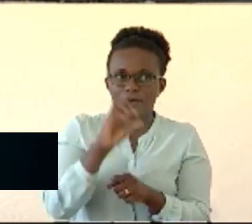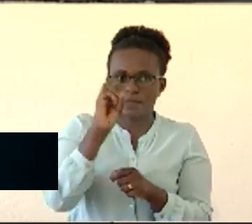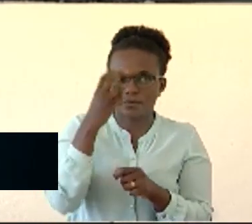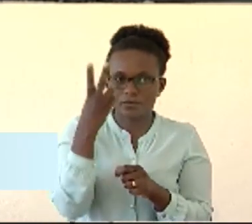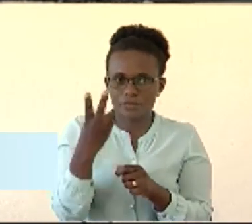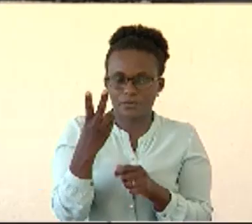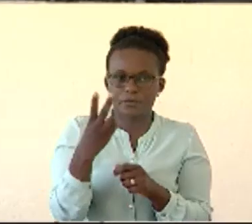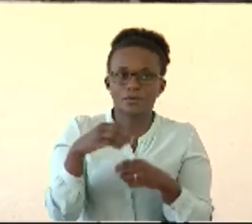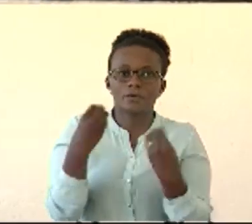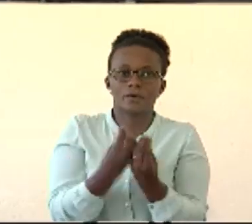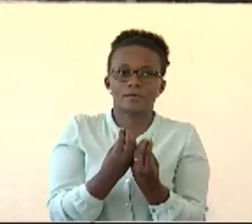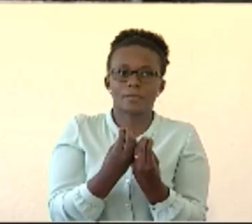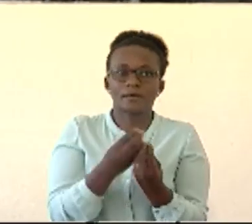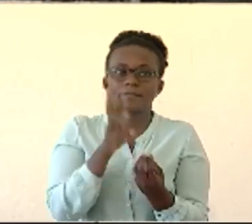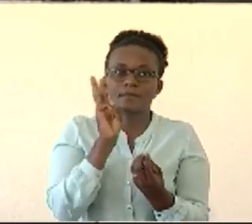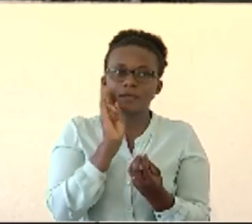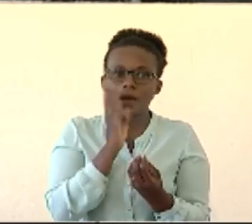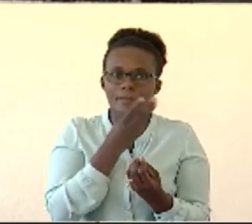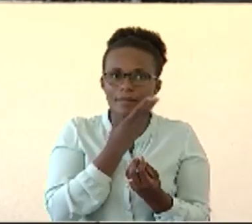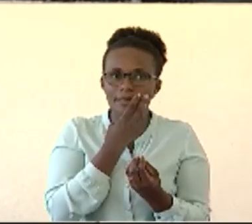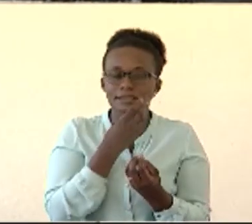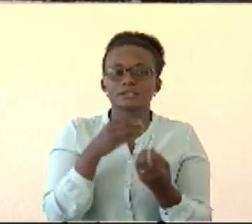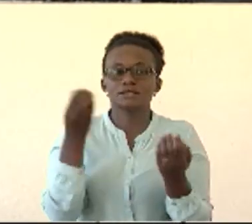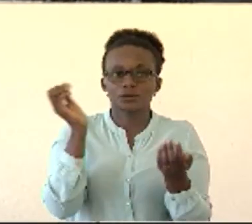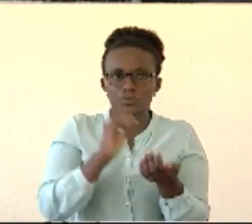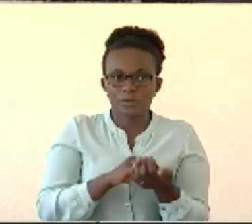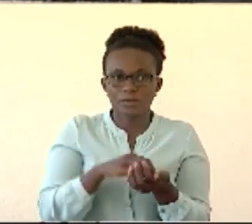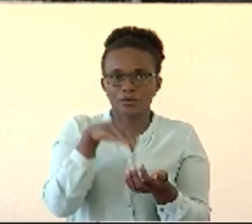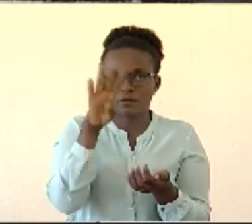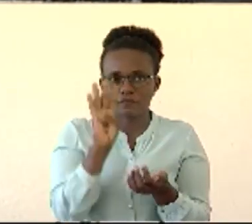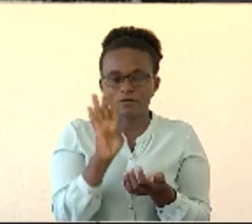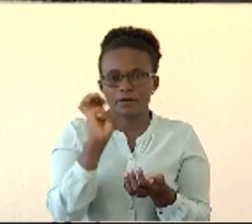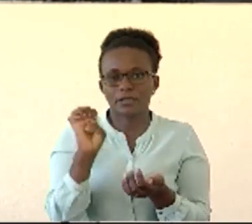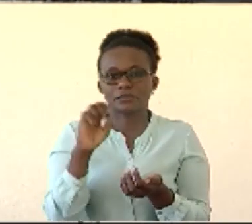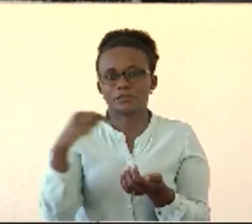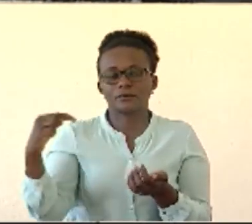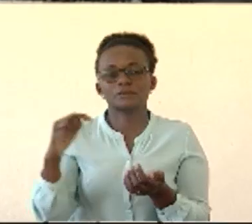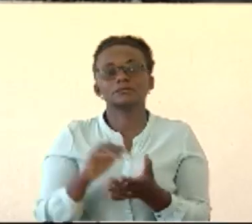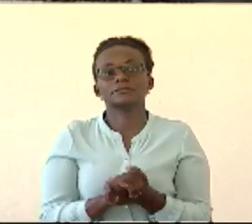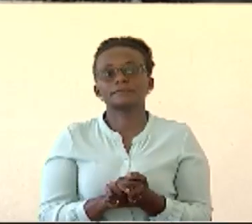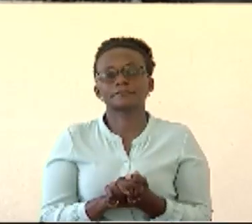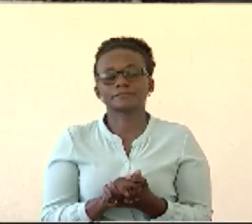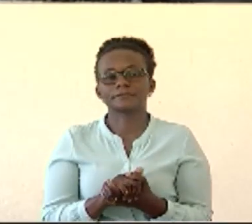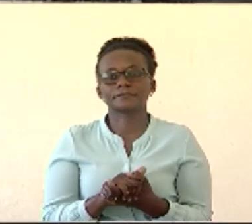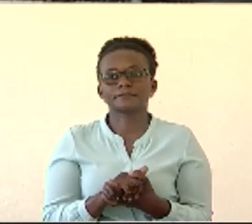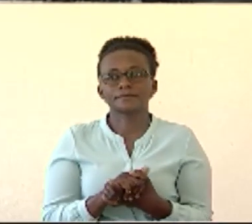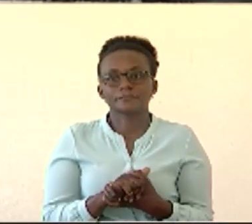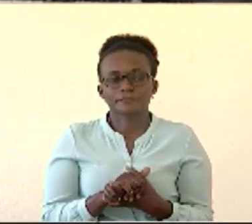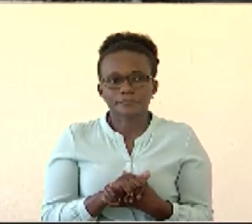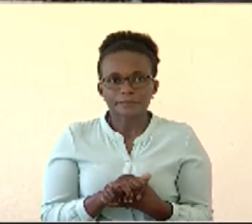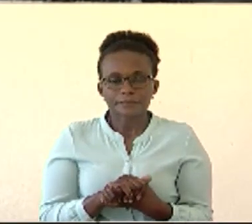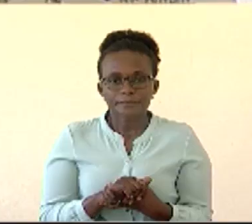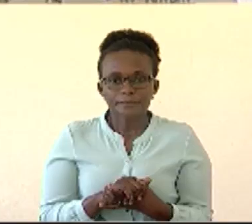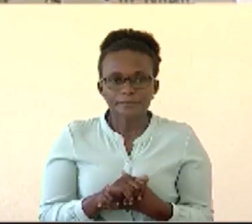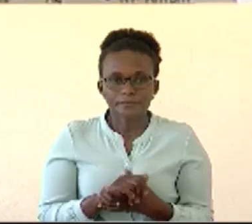oxygen, then water, plus the 4 electrons. So those are the reactions that are going on. Now